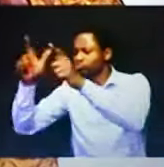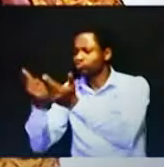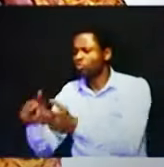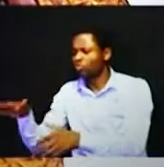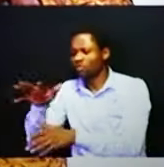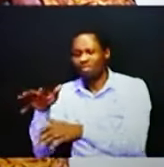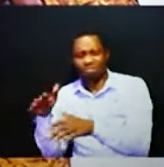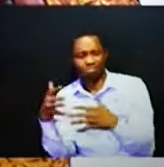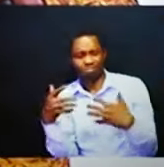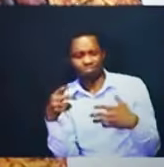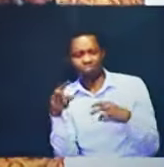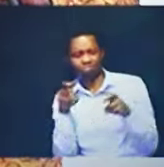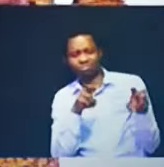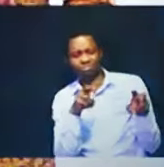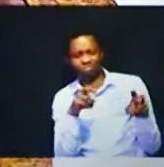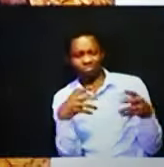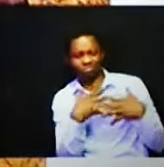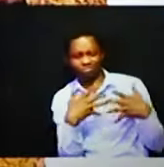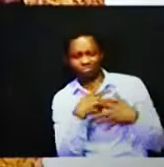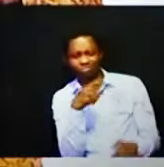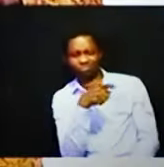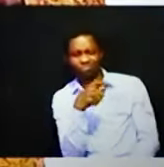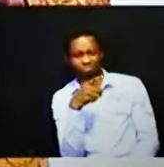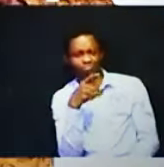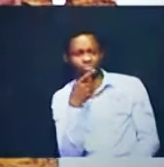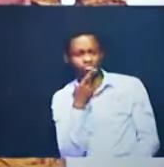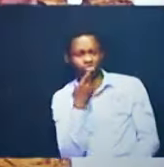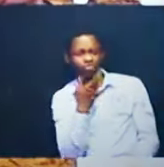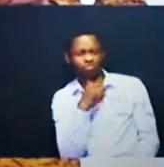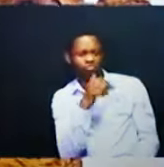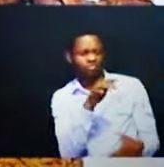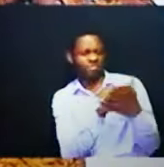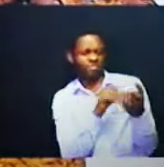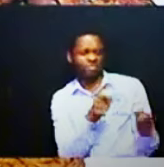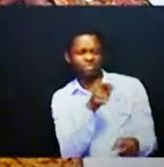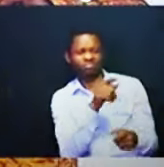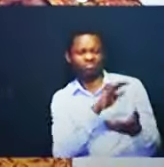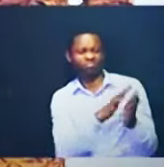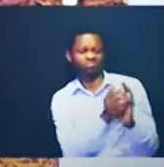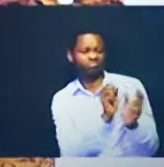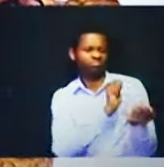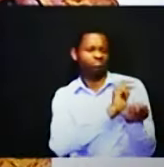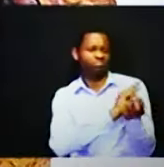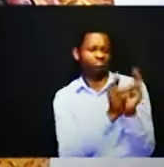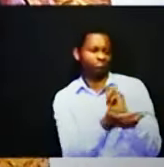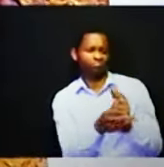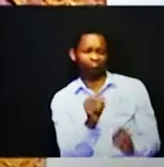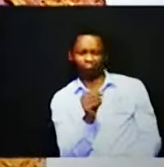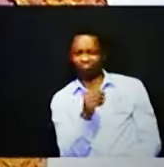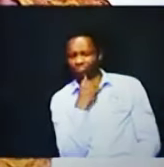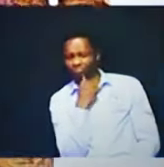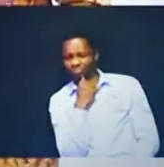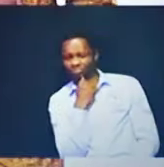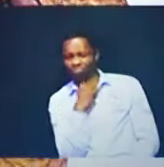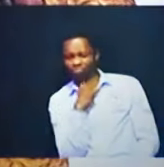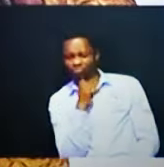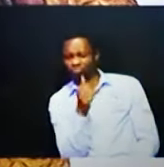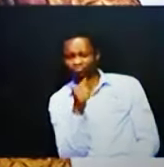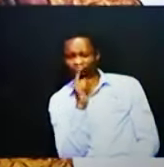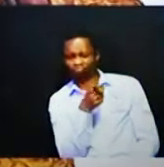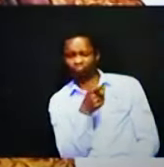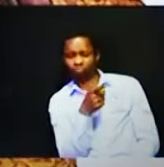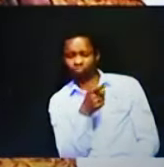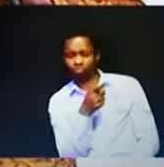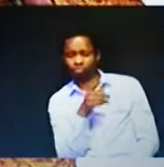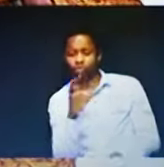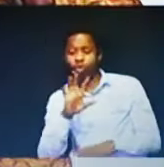you adrain in Siakonoa? Now, or can suffer Paul, who said, oh, drew Jerusalem, no, or per se, or didn't walk up board a swiafono, and so